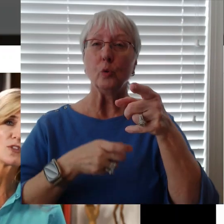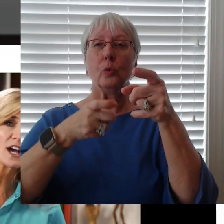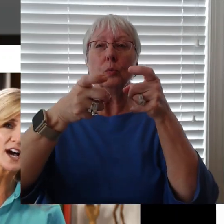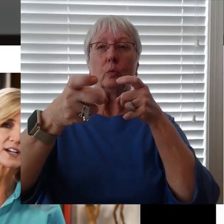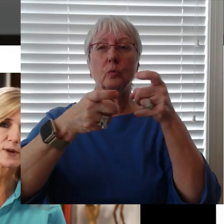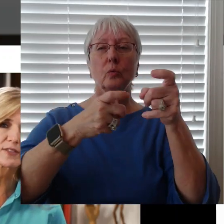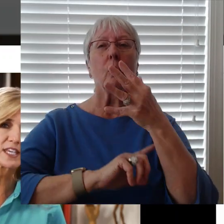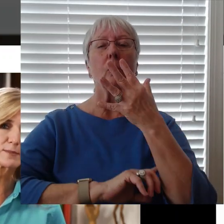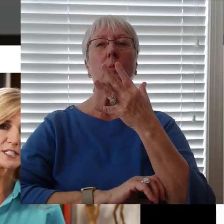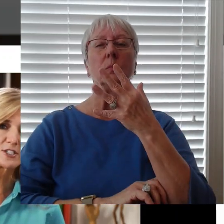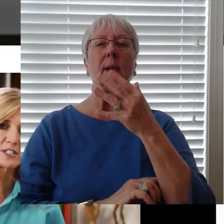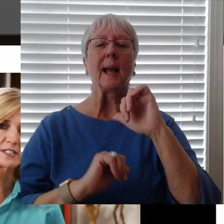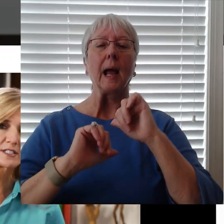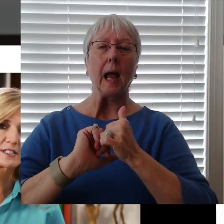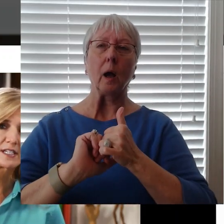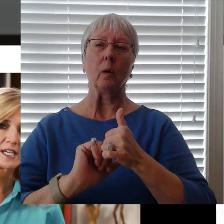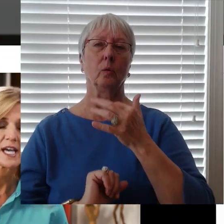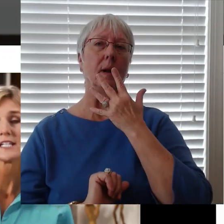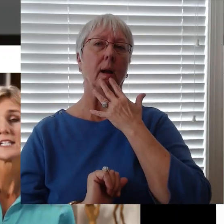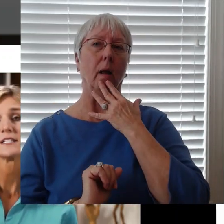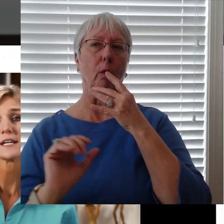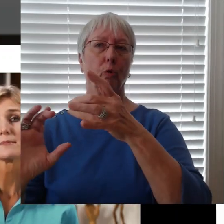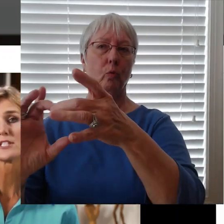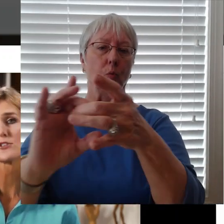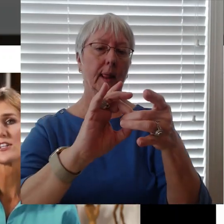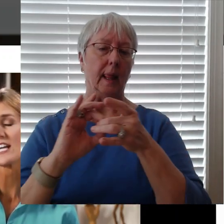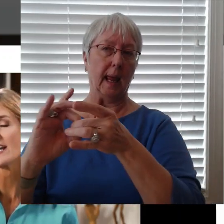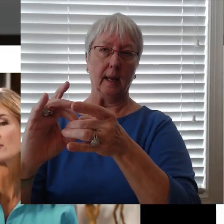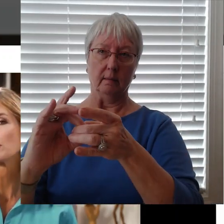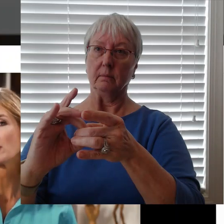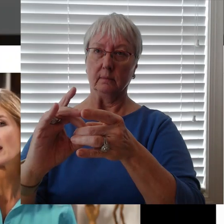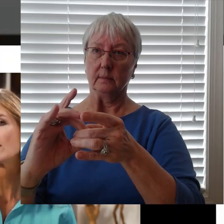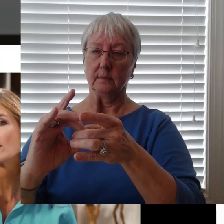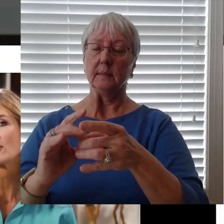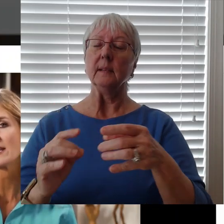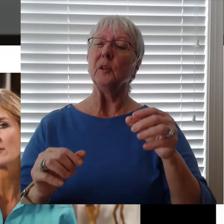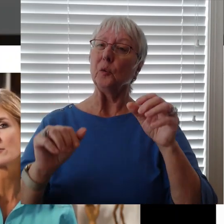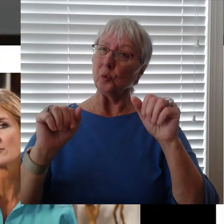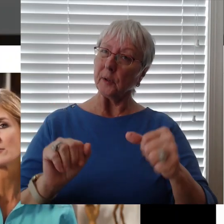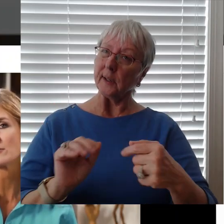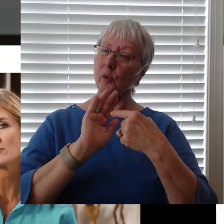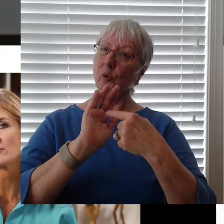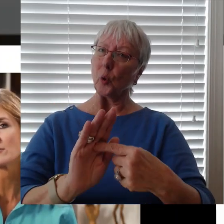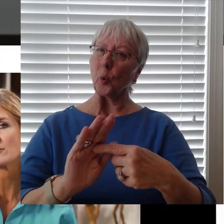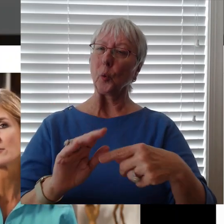and move the eye around the image. To demonstrate the kind of playful energy that can be